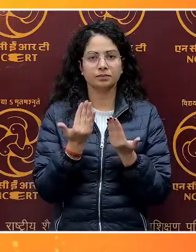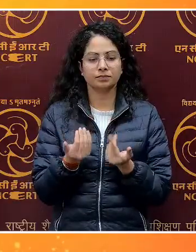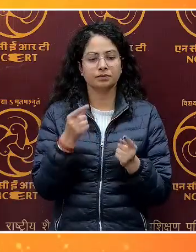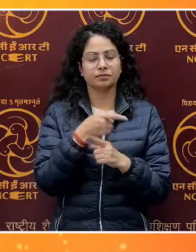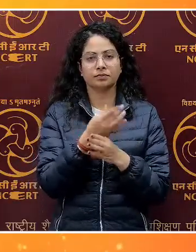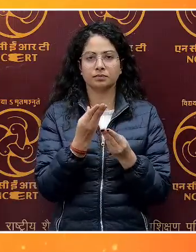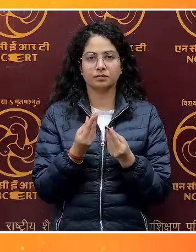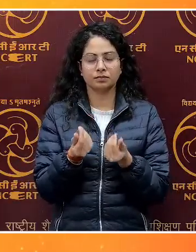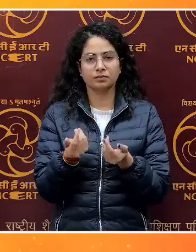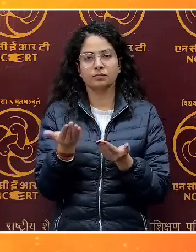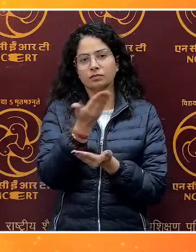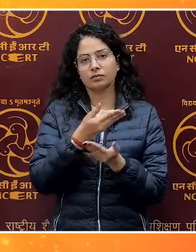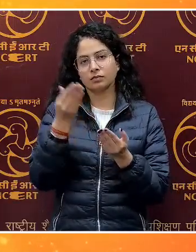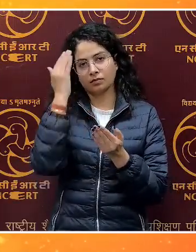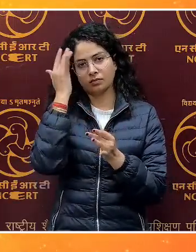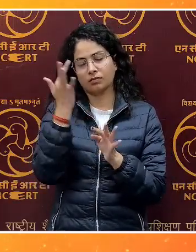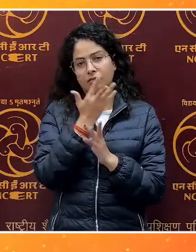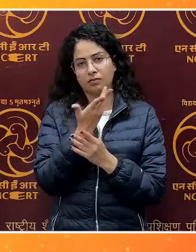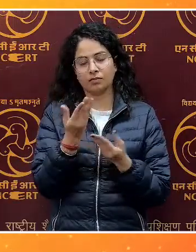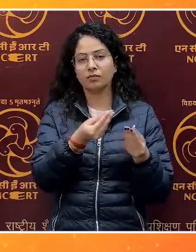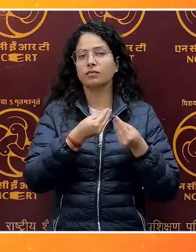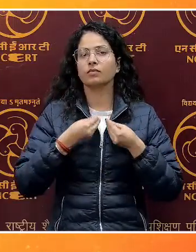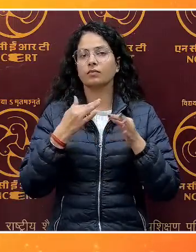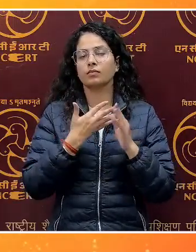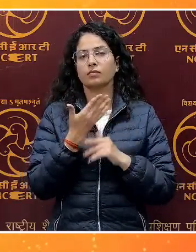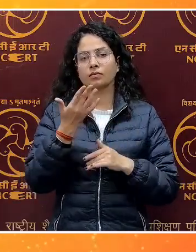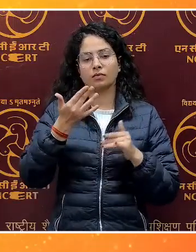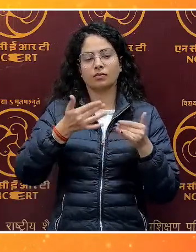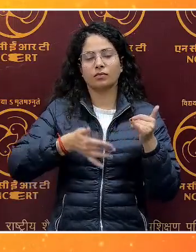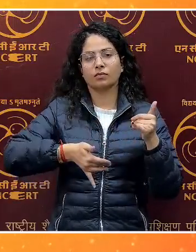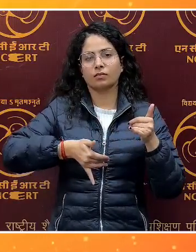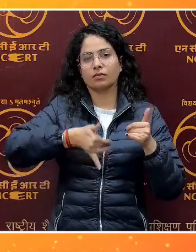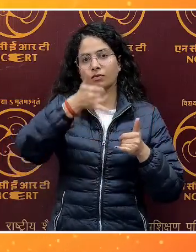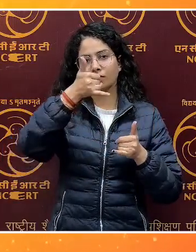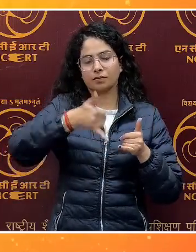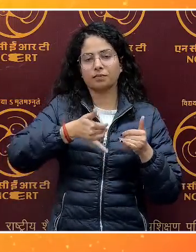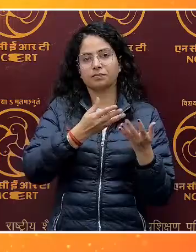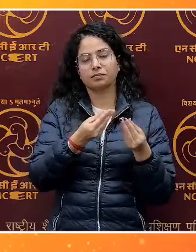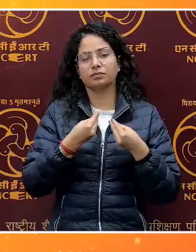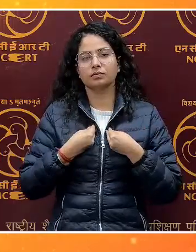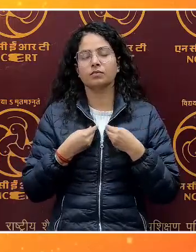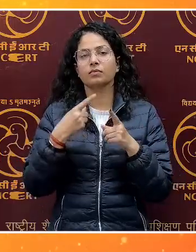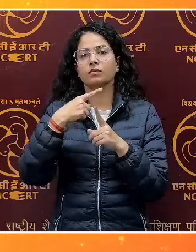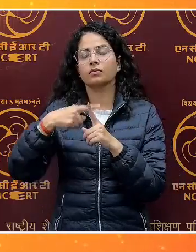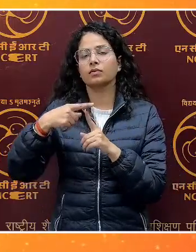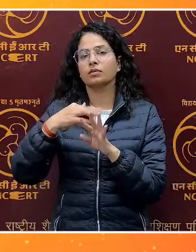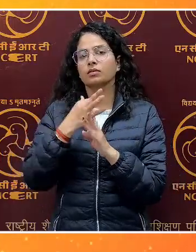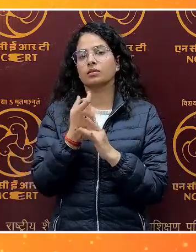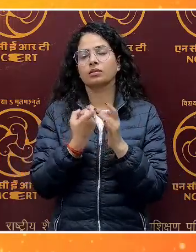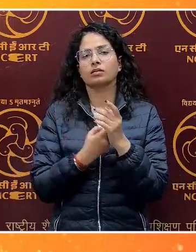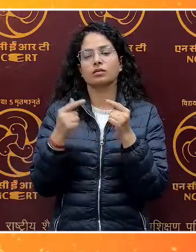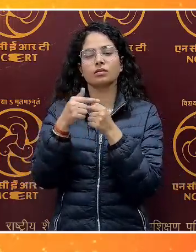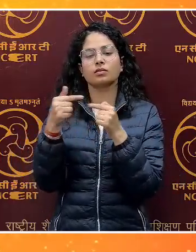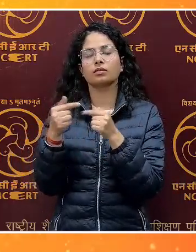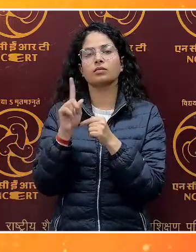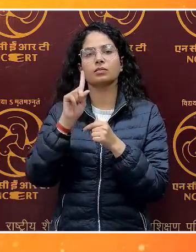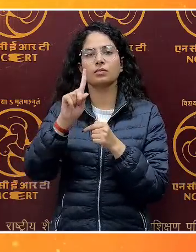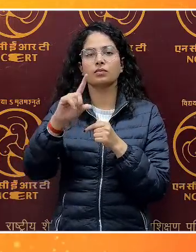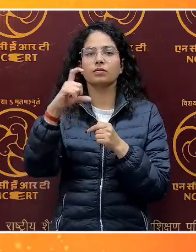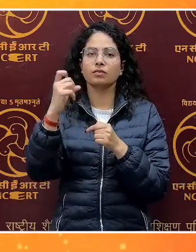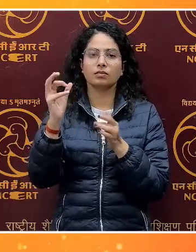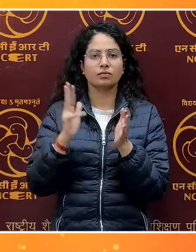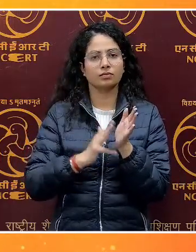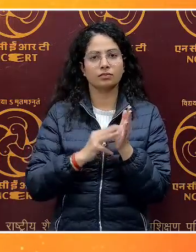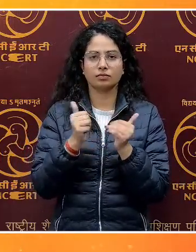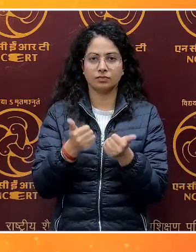here. As we know, we are given the height and the radius both are equal to 1 centimeter. this is